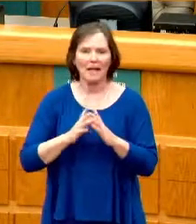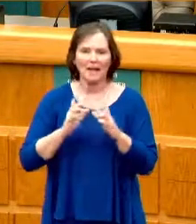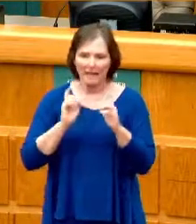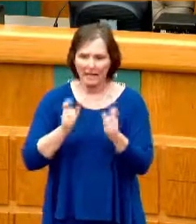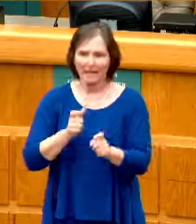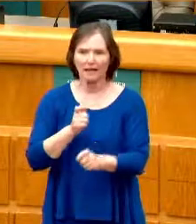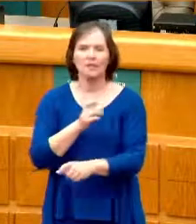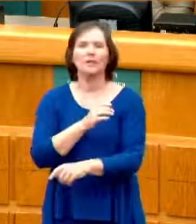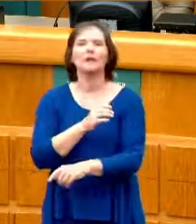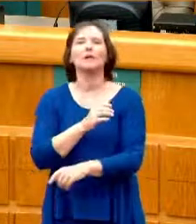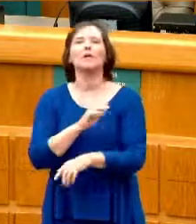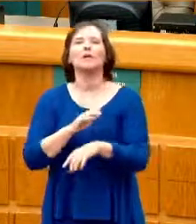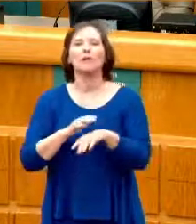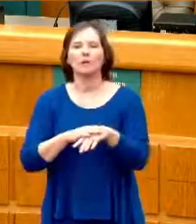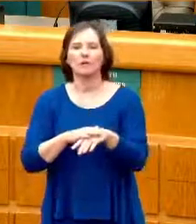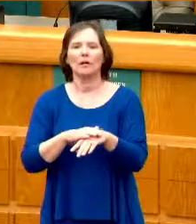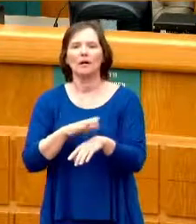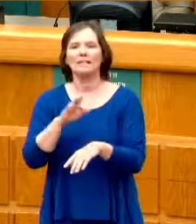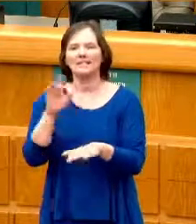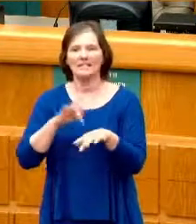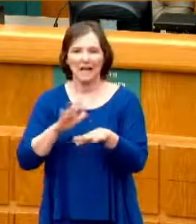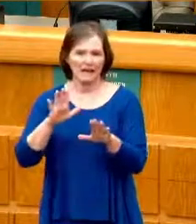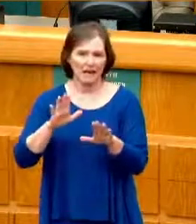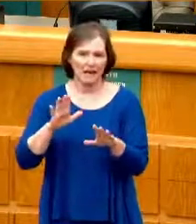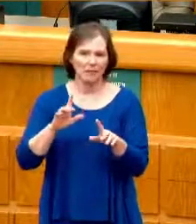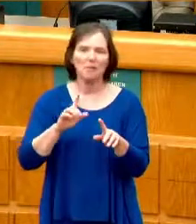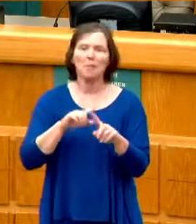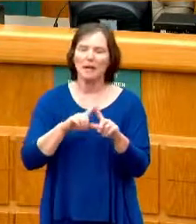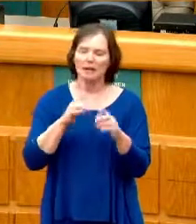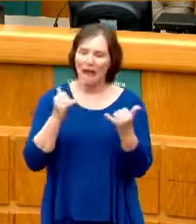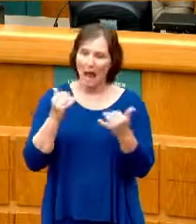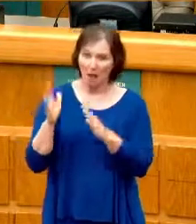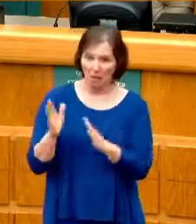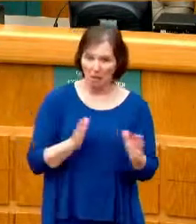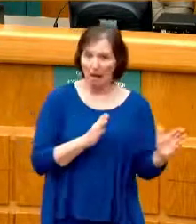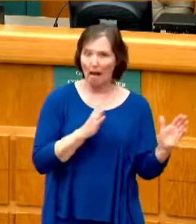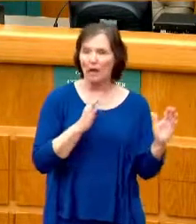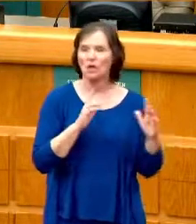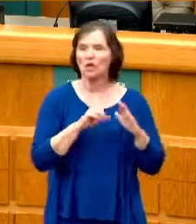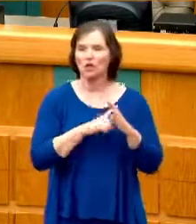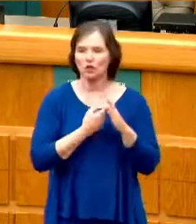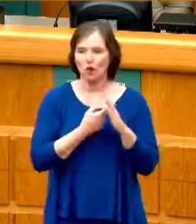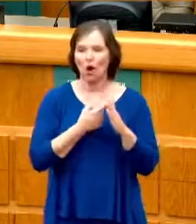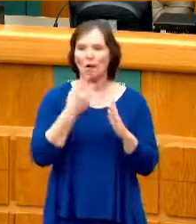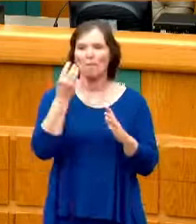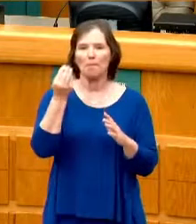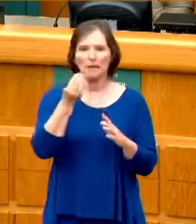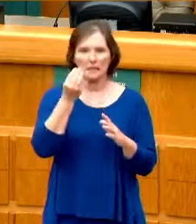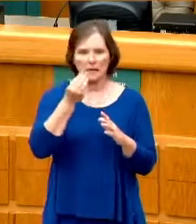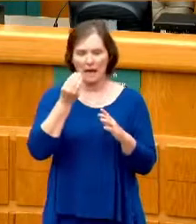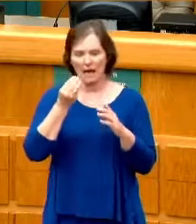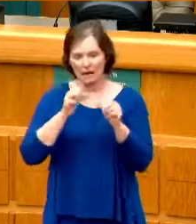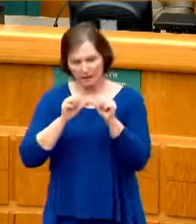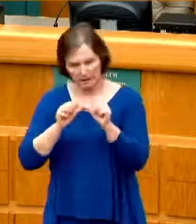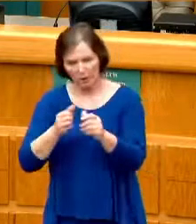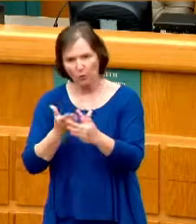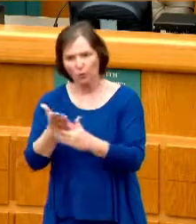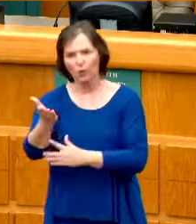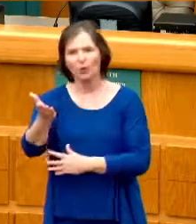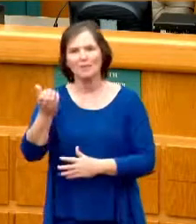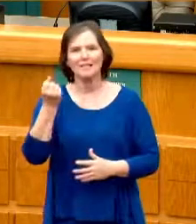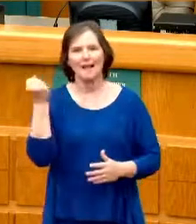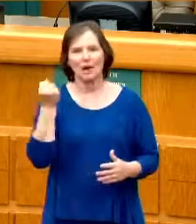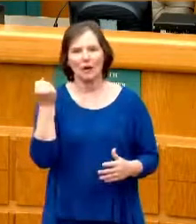it. So as we go forward, La Palmera will be part of the many tools we have to fight back against this horrible disease. You know how I